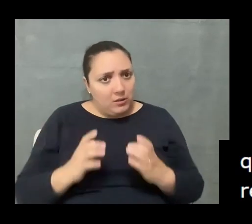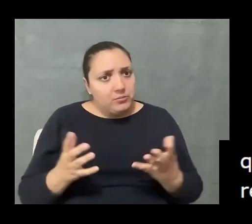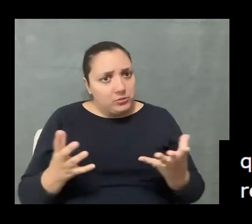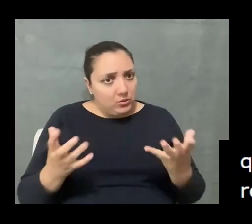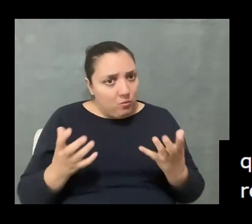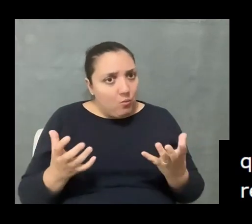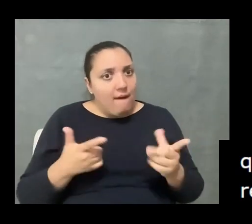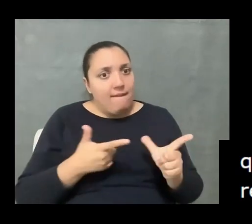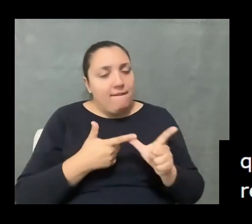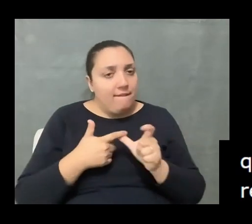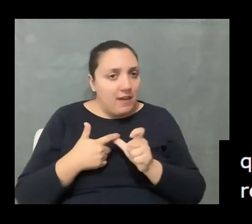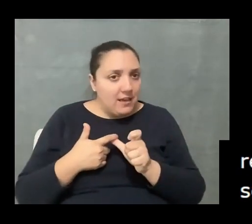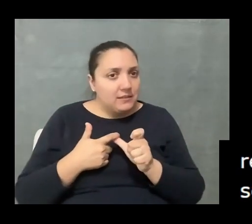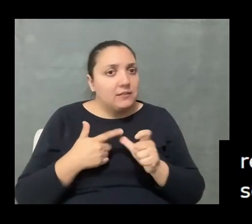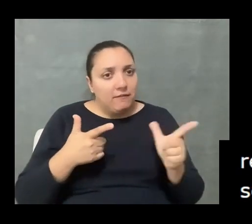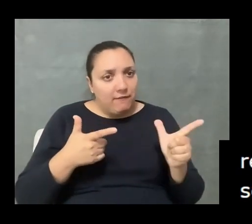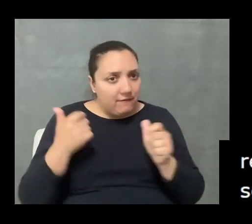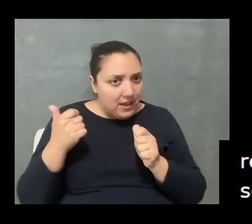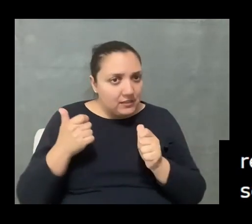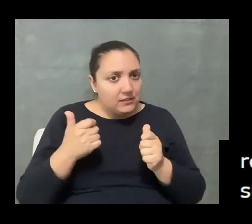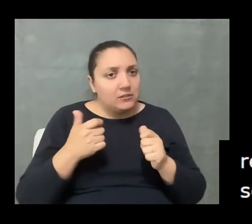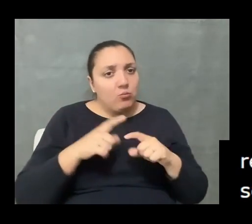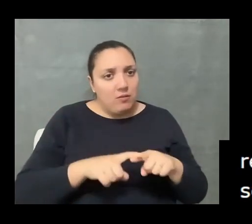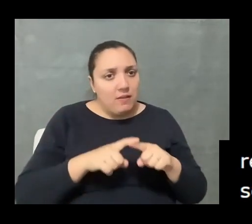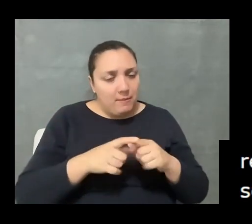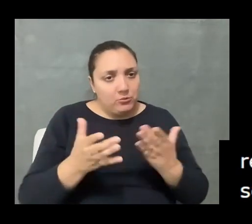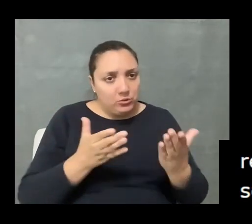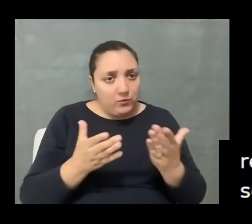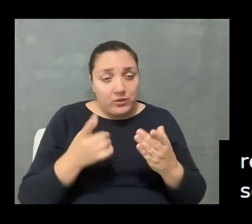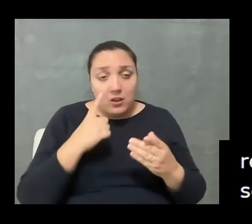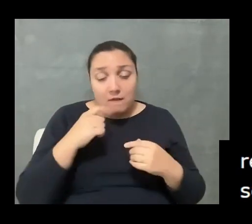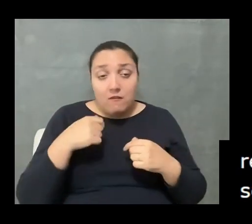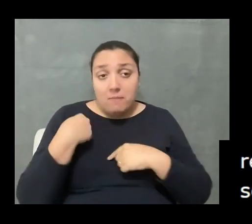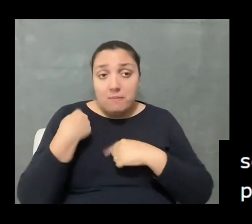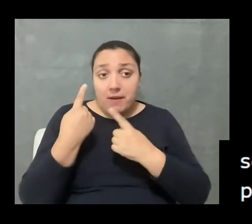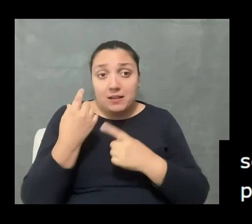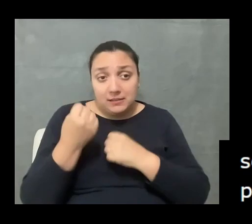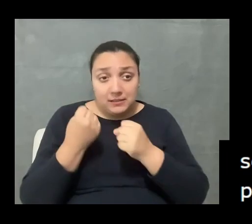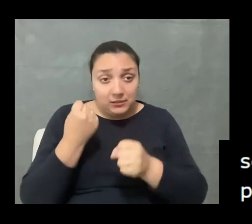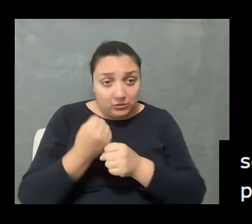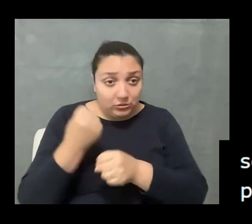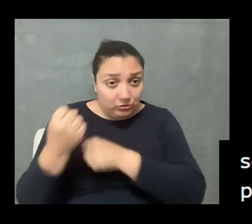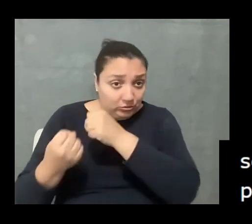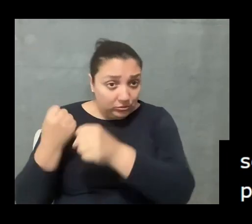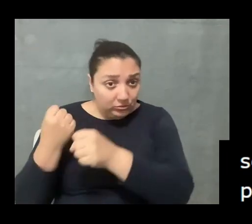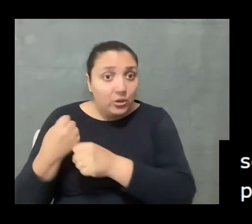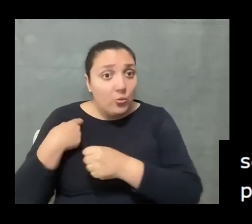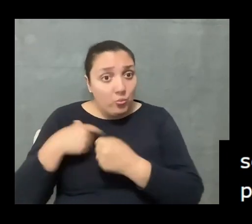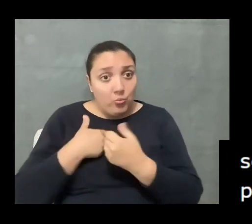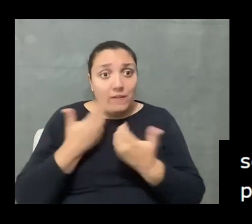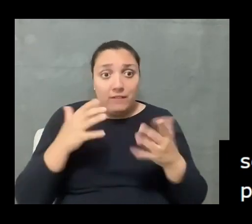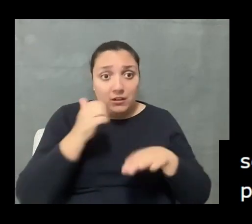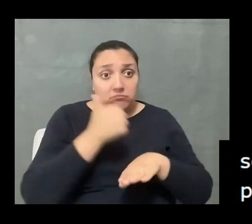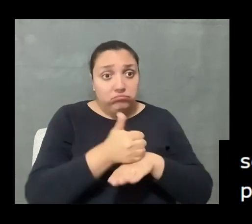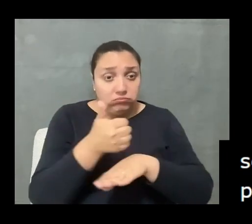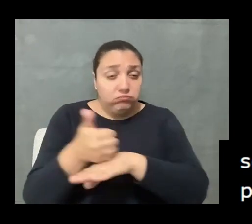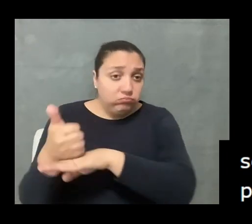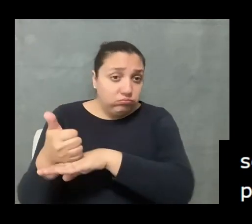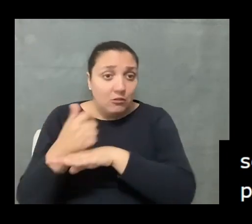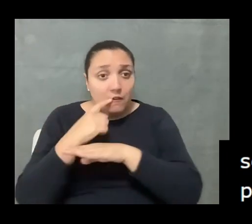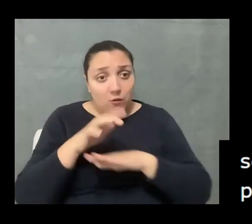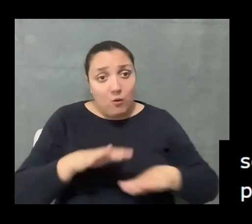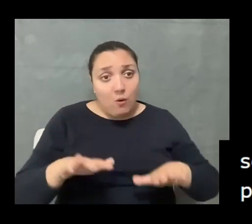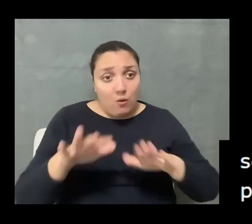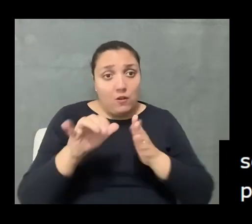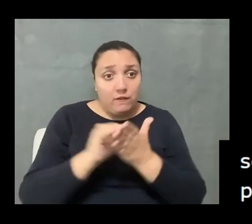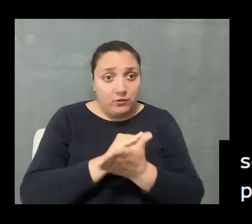families can count on at a great value. Over the past several years, we've been investing in our network with our fiber to the home network across New York.